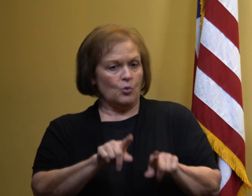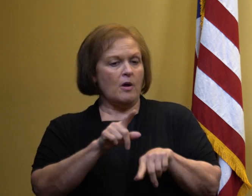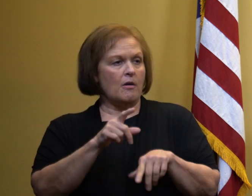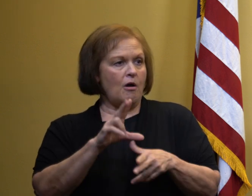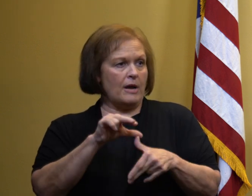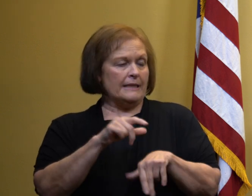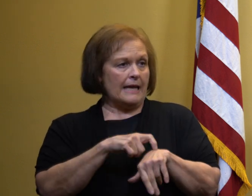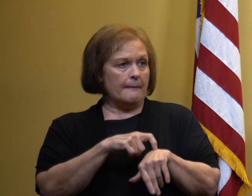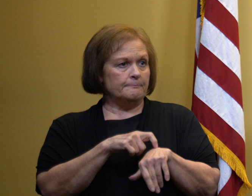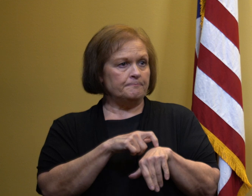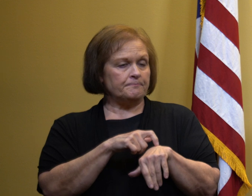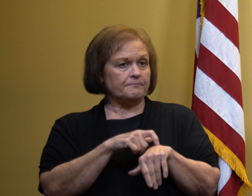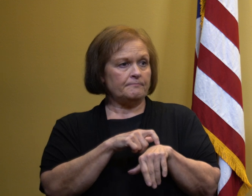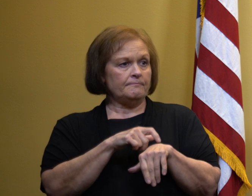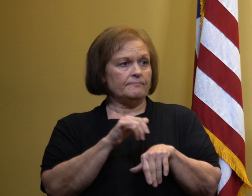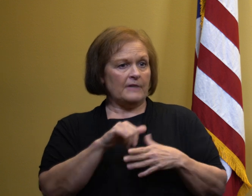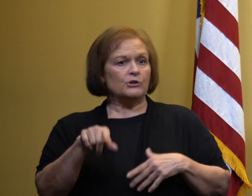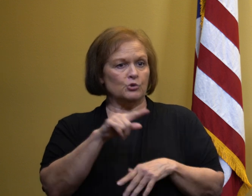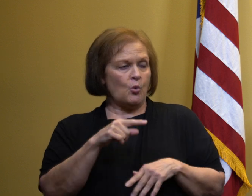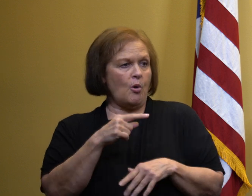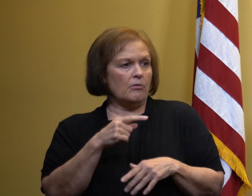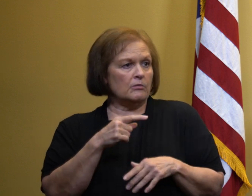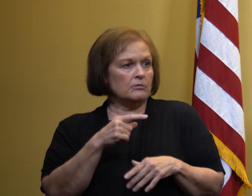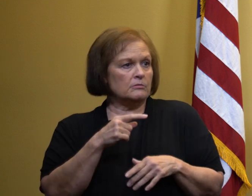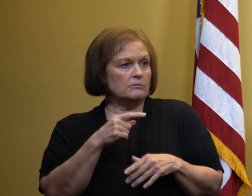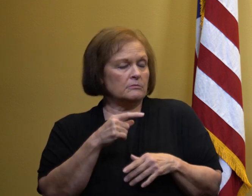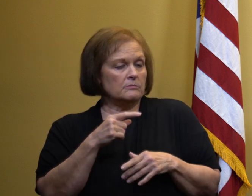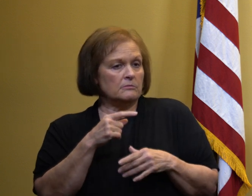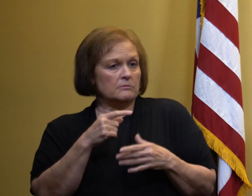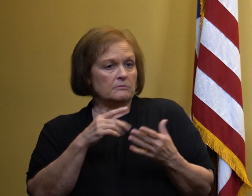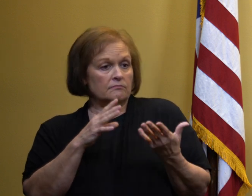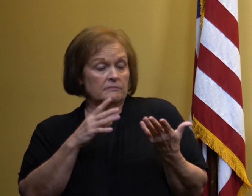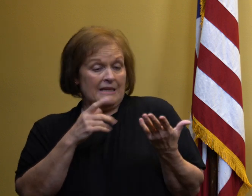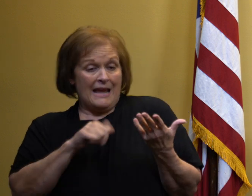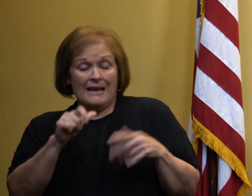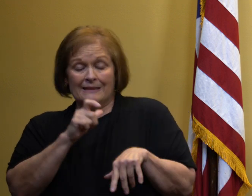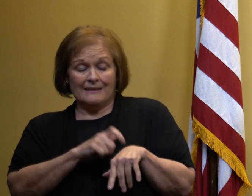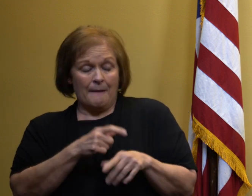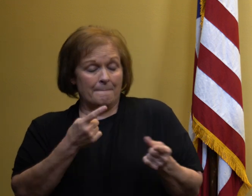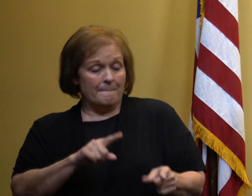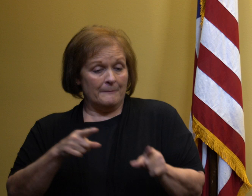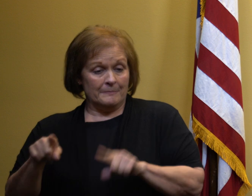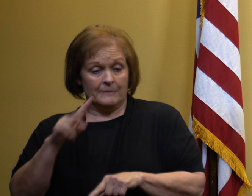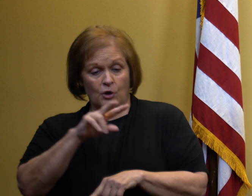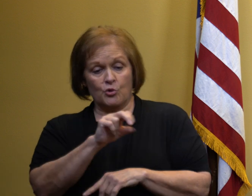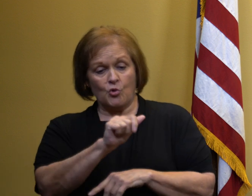hurricane season that our residents have indicated. And really, at any time of crises, NOLA